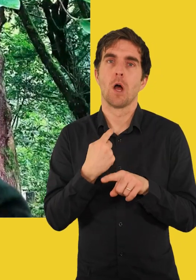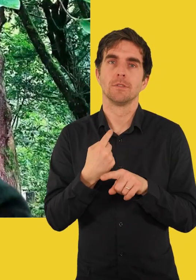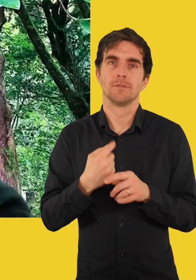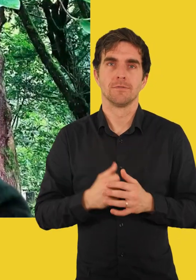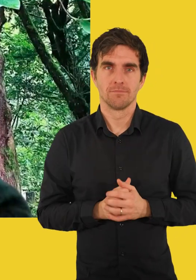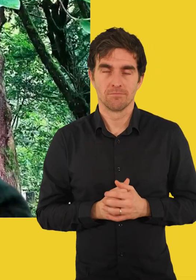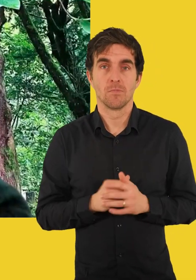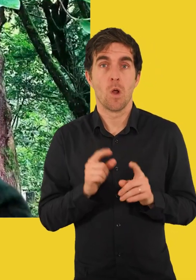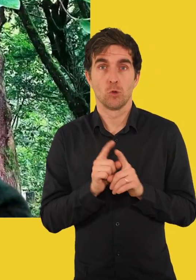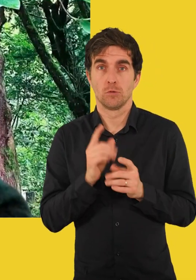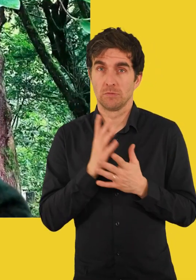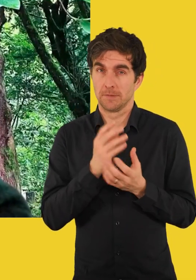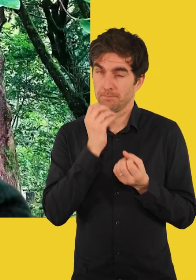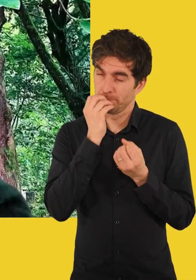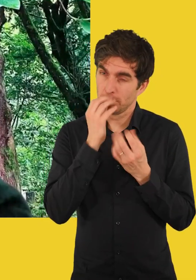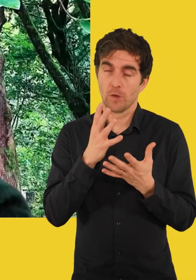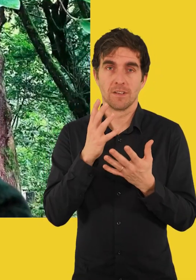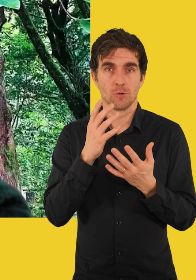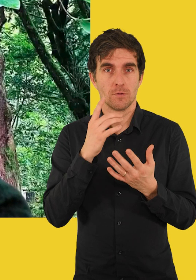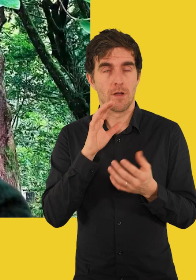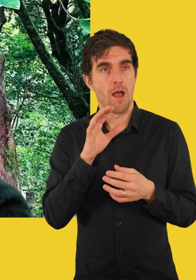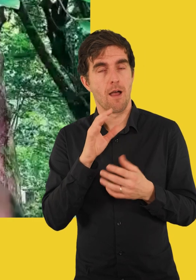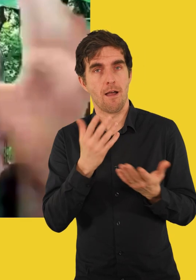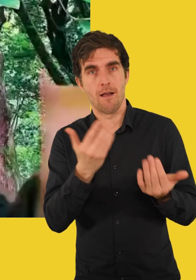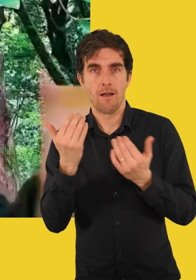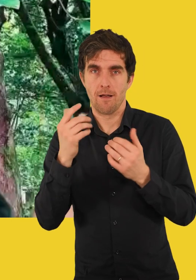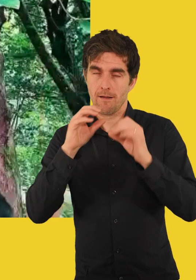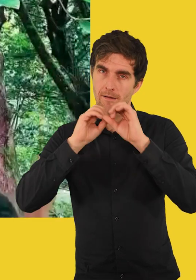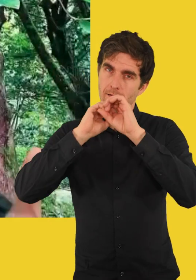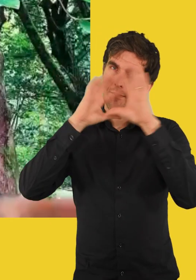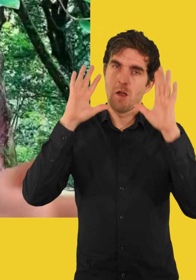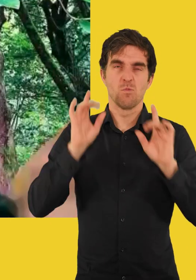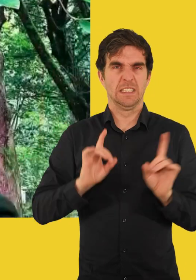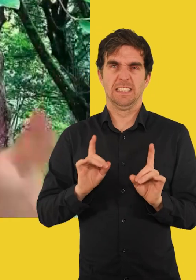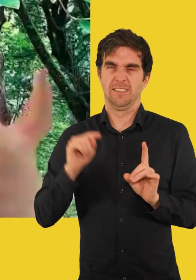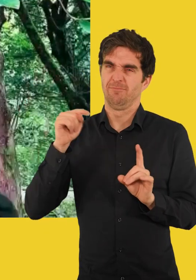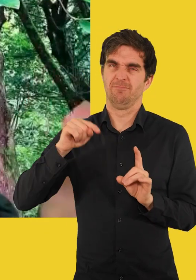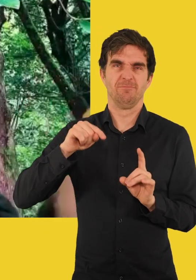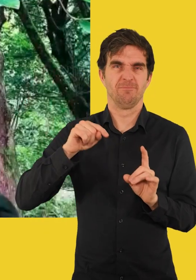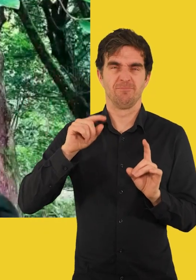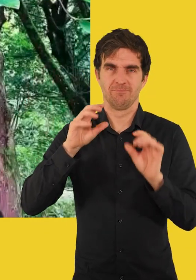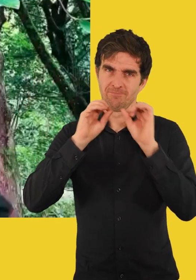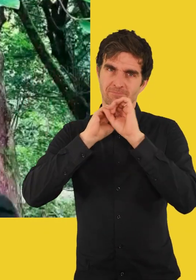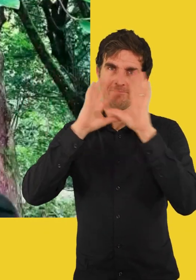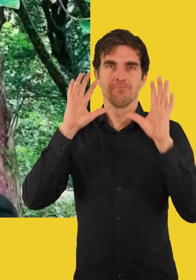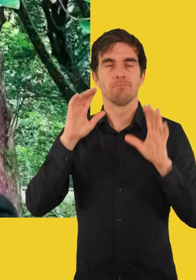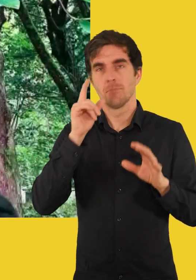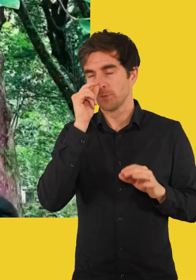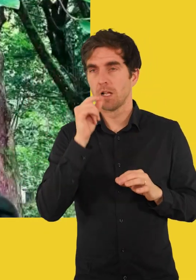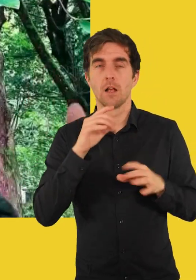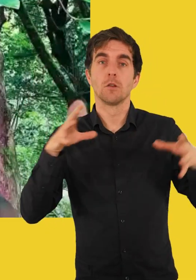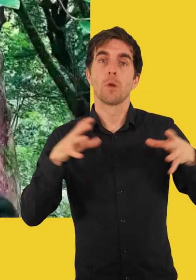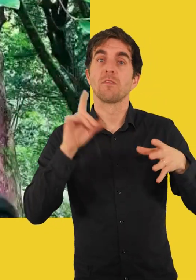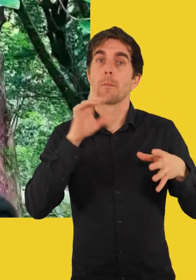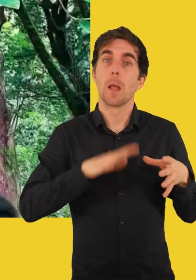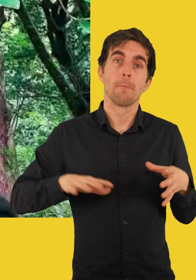beautiful response, and also a really beautiful invitation and picture of what it is that perhaps